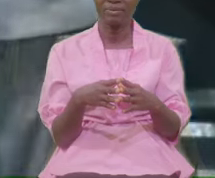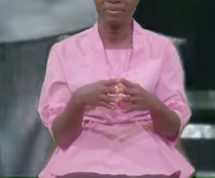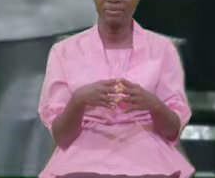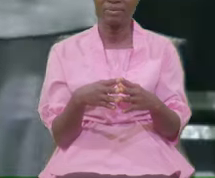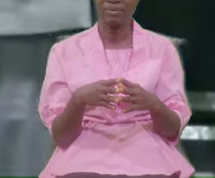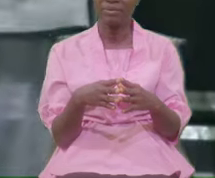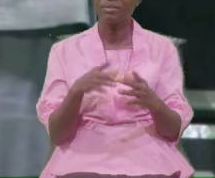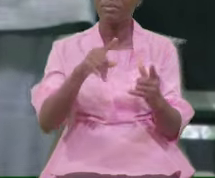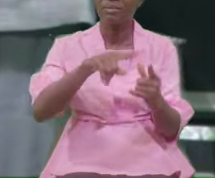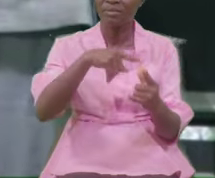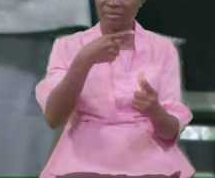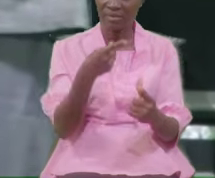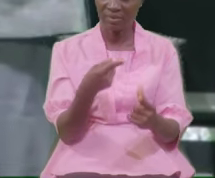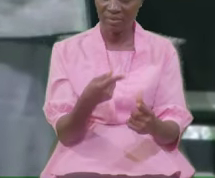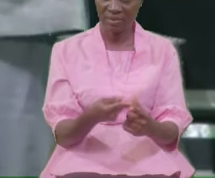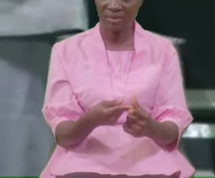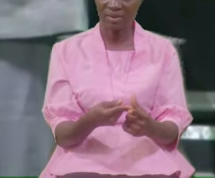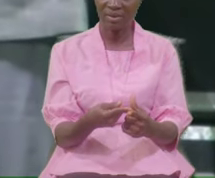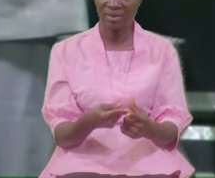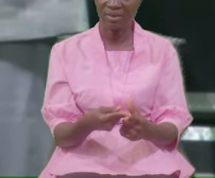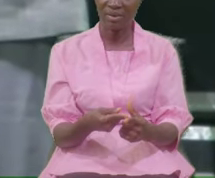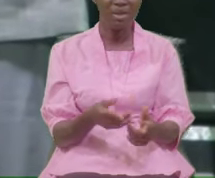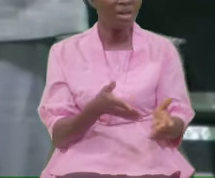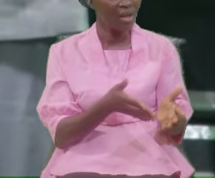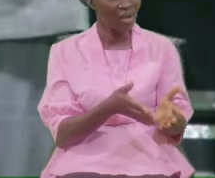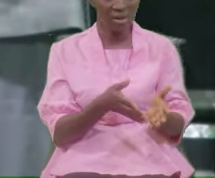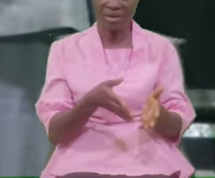butang comp on me